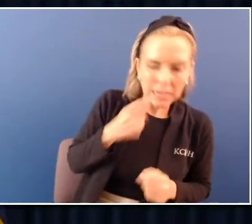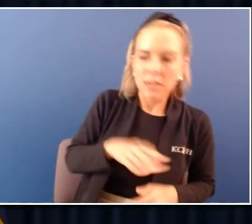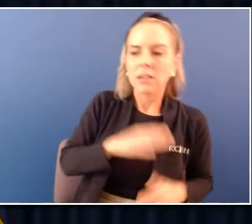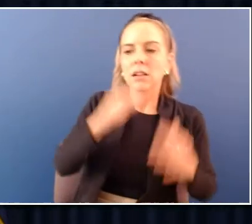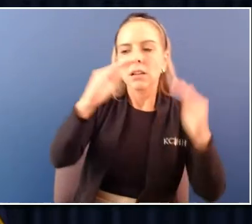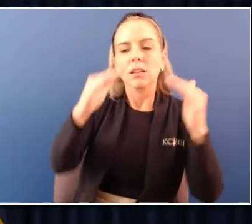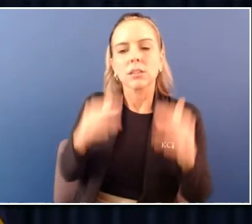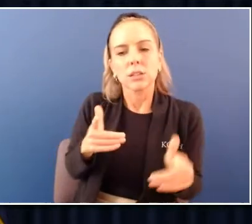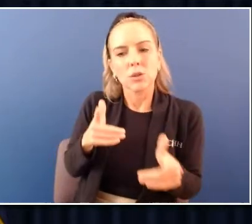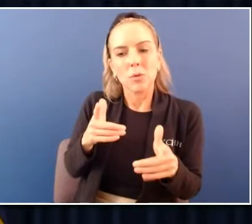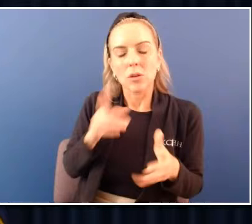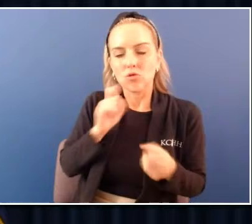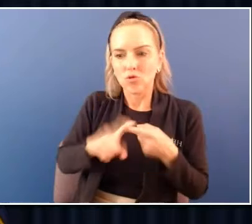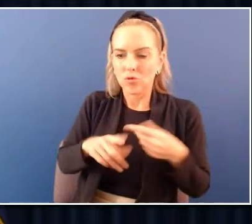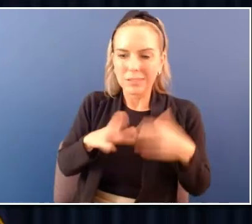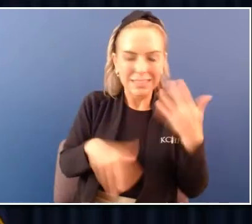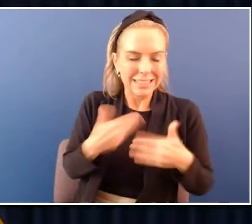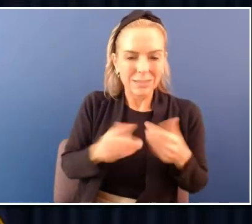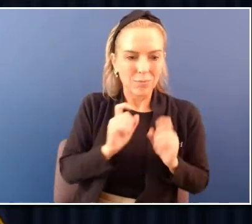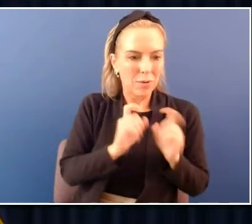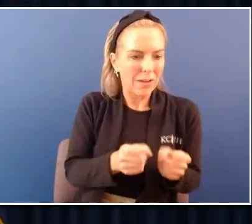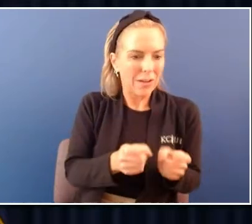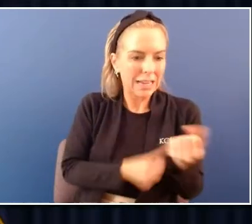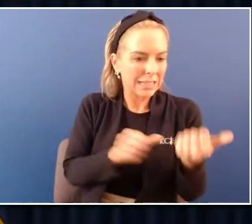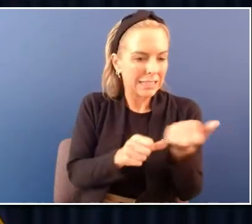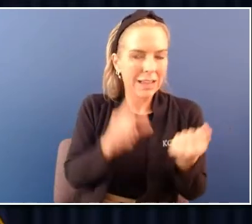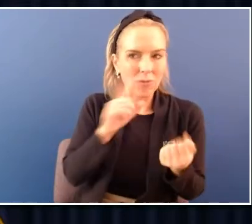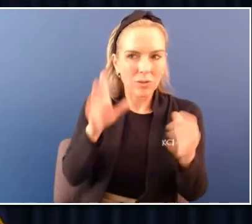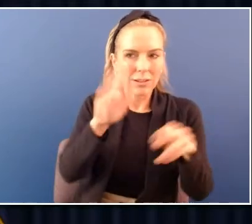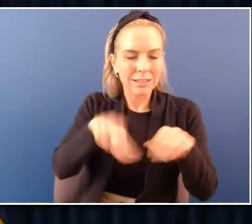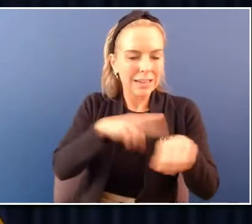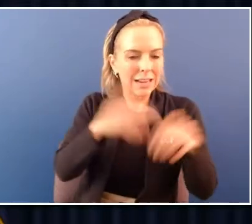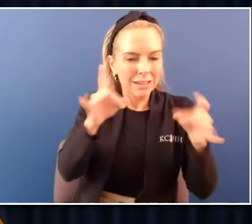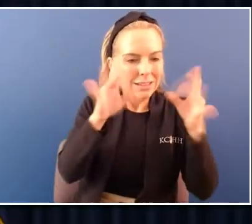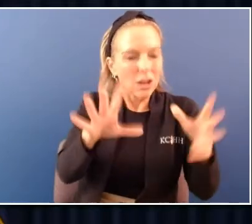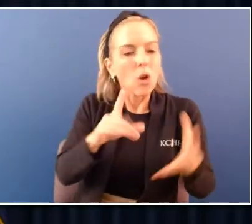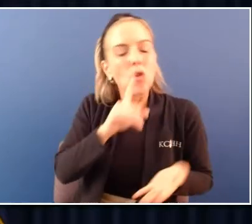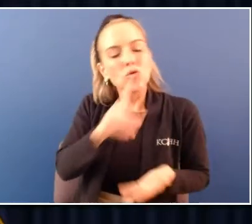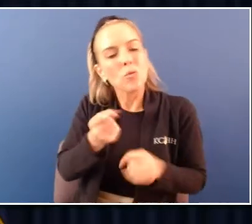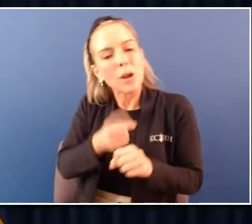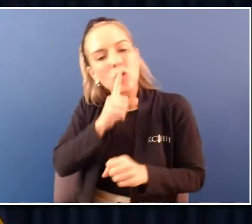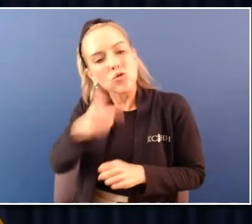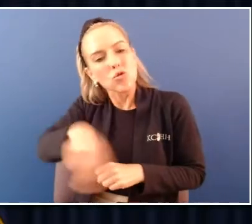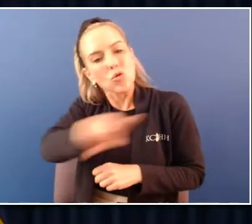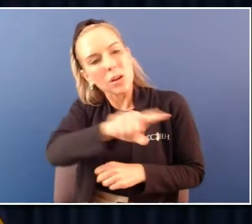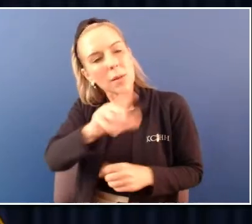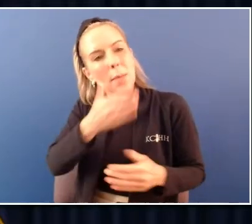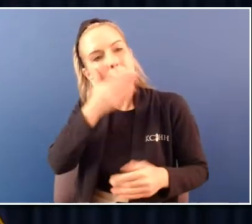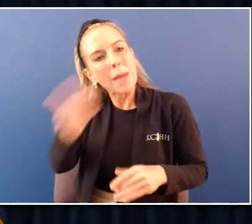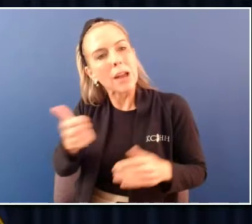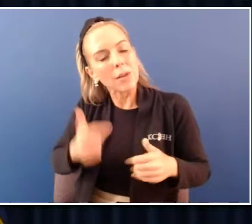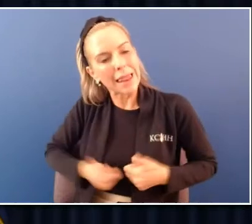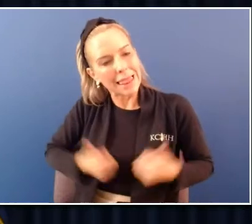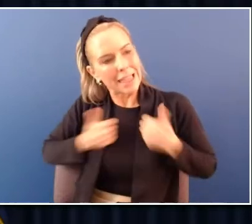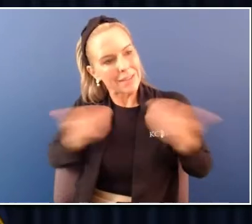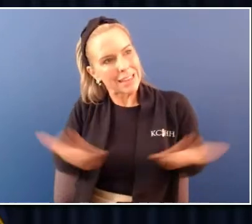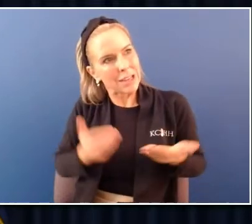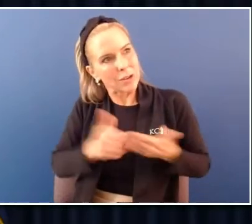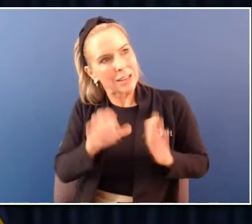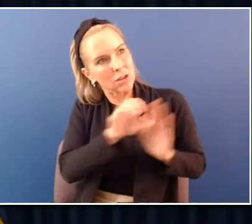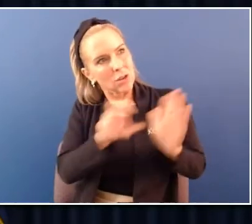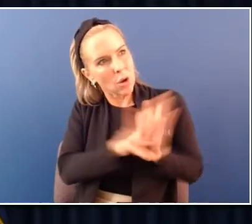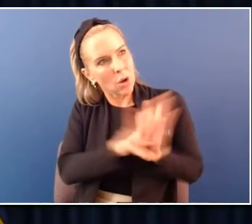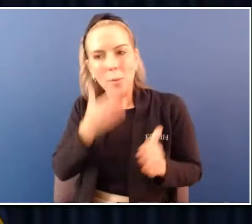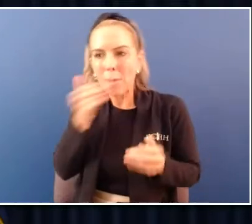boost tourism, and make the Commonwealth a better place to live for our families and a better place to work. Just think about some of the